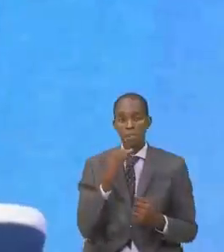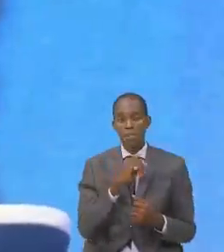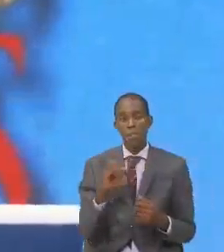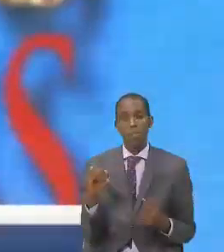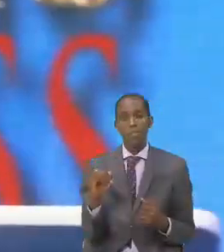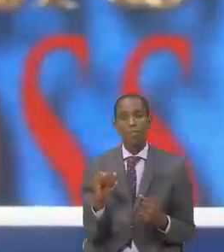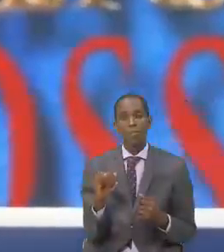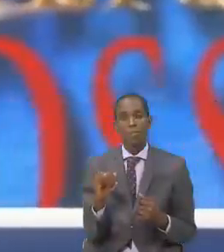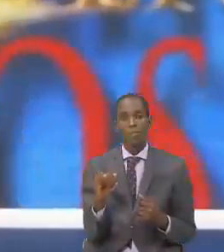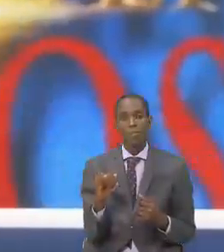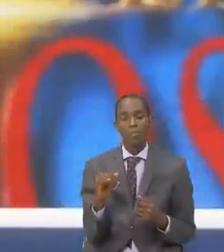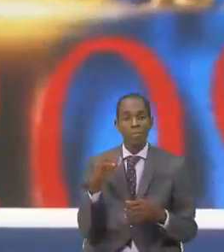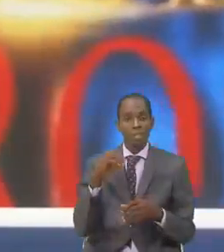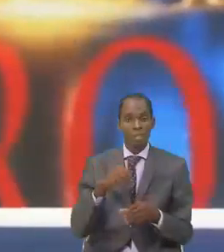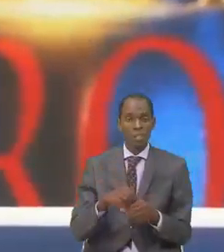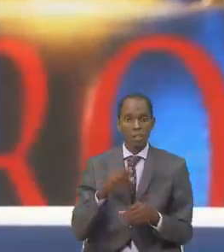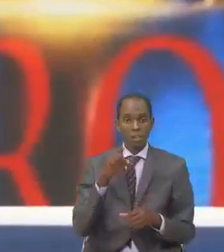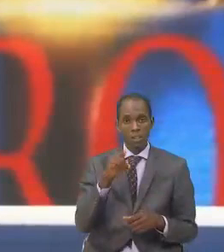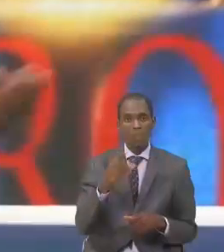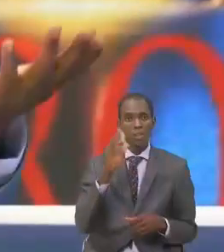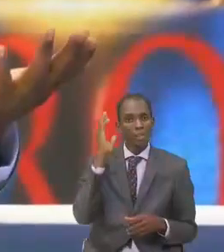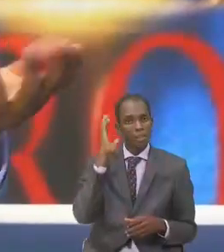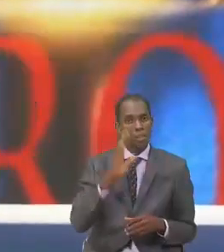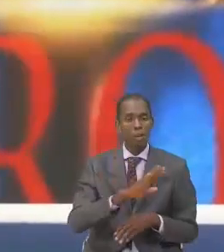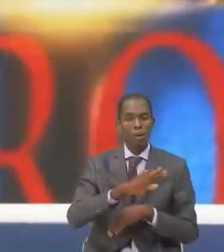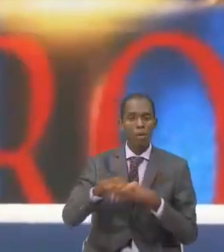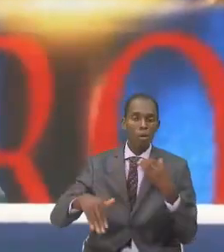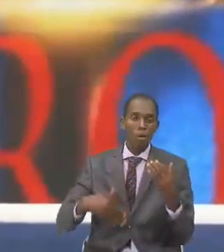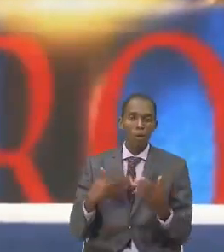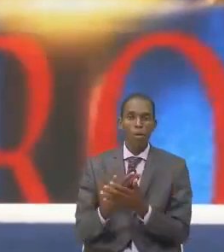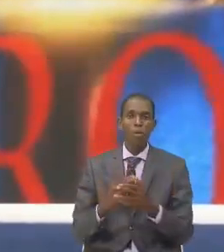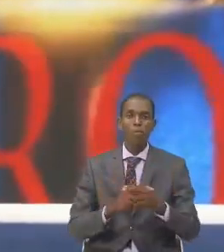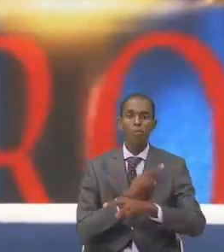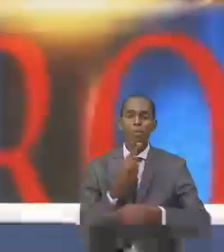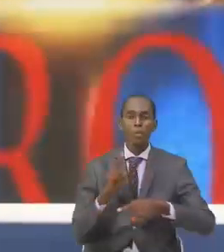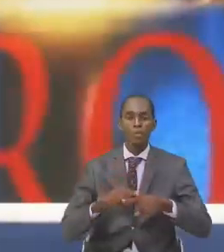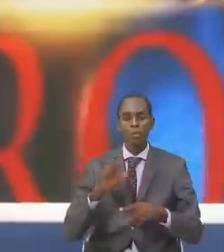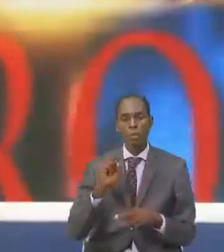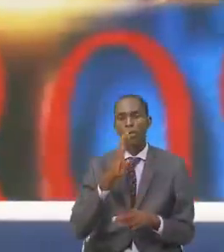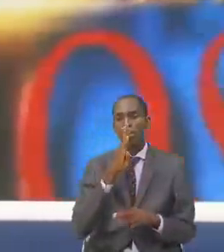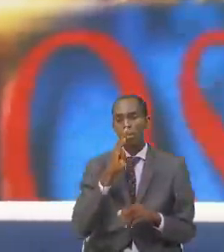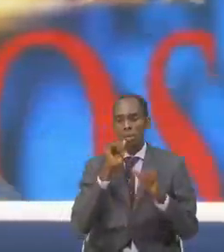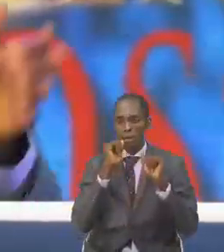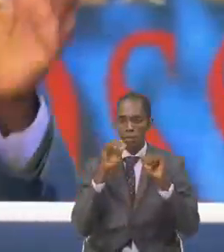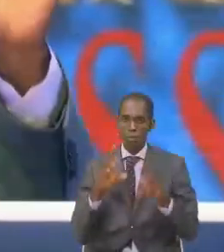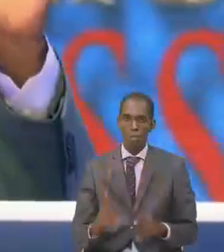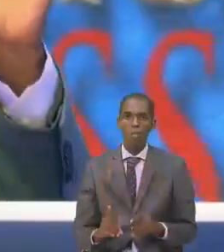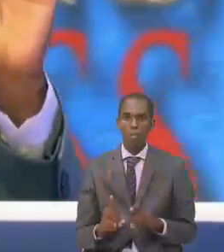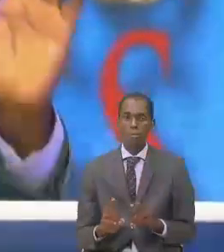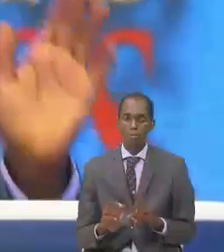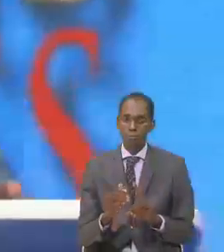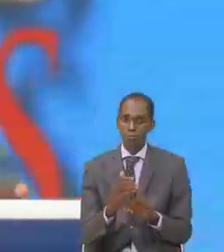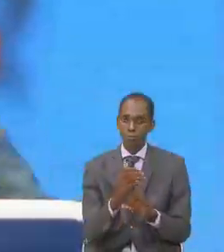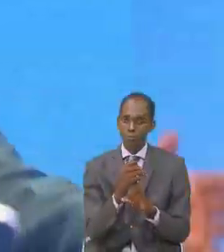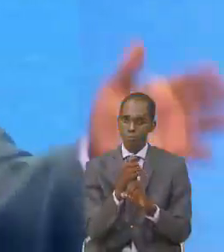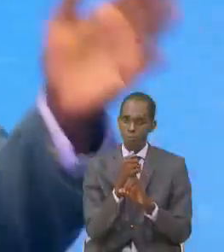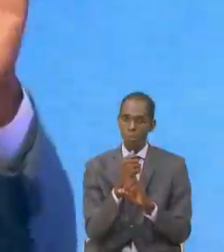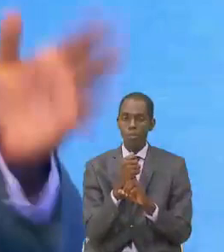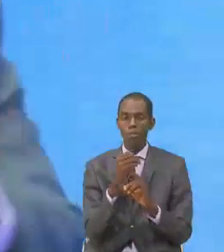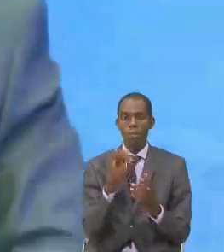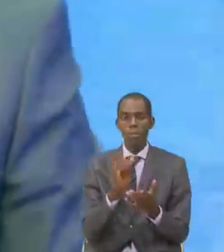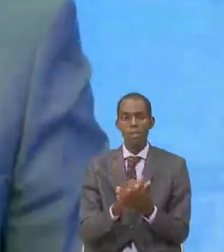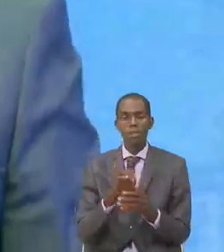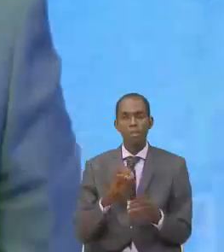the gospel unto Abraham, saying, in thee shall all nations